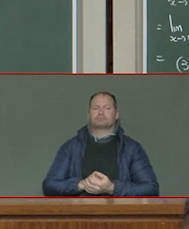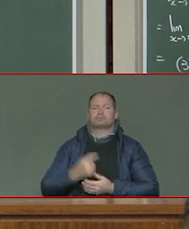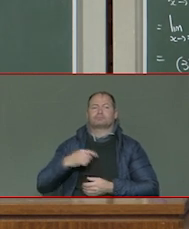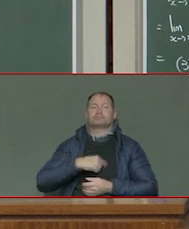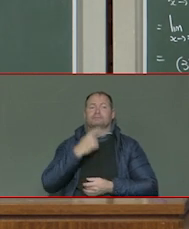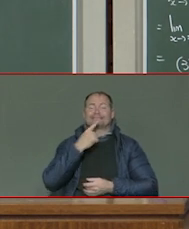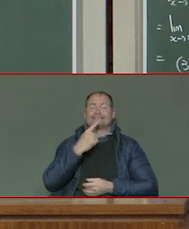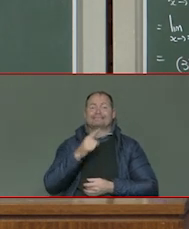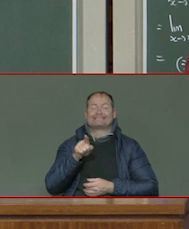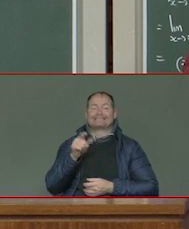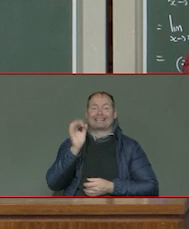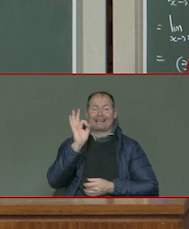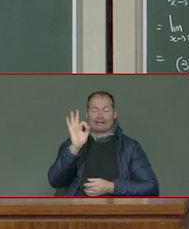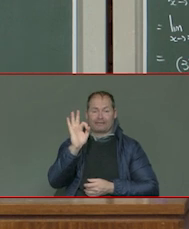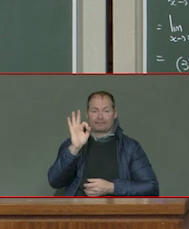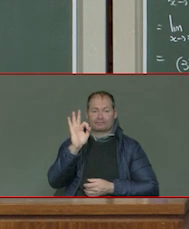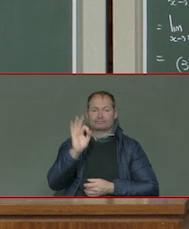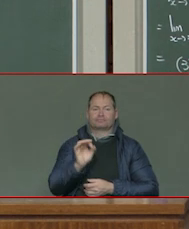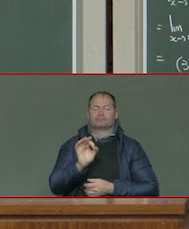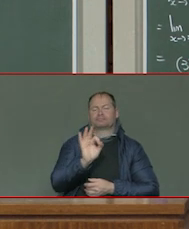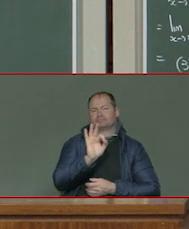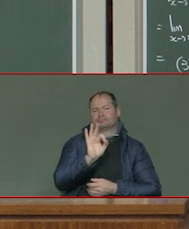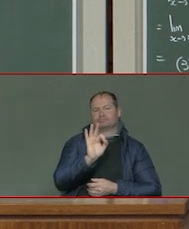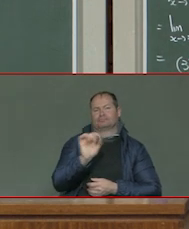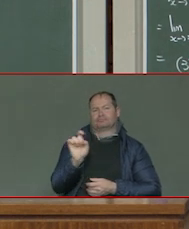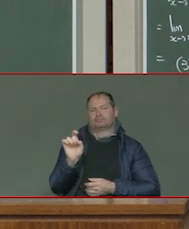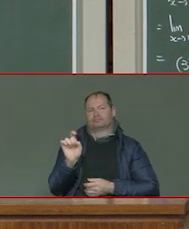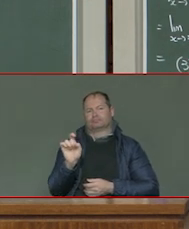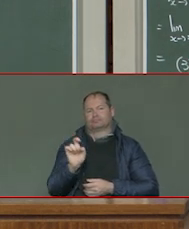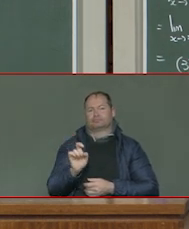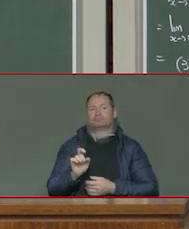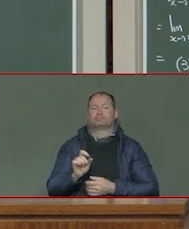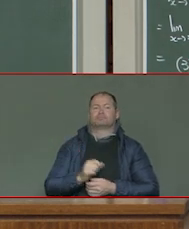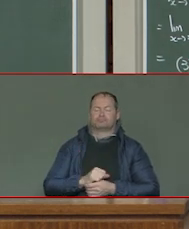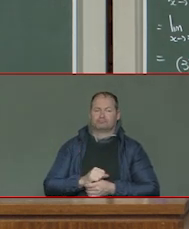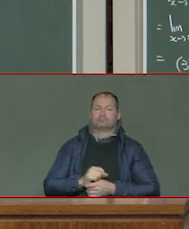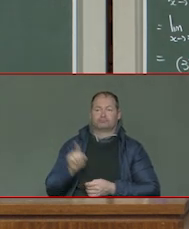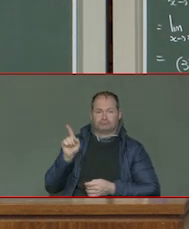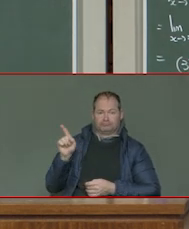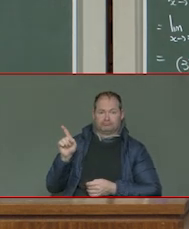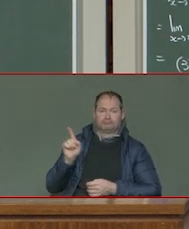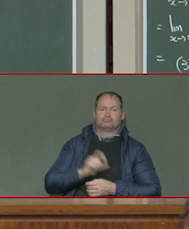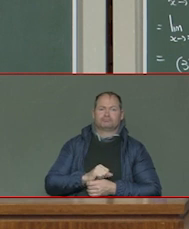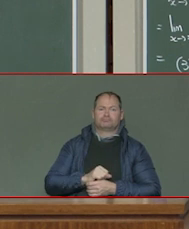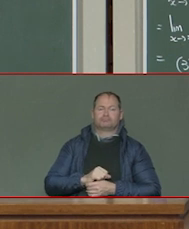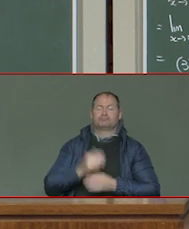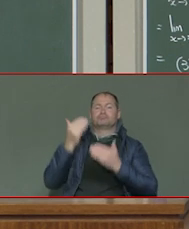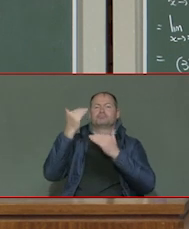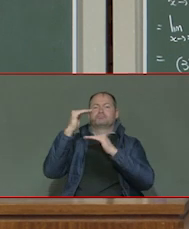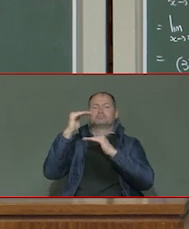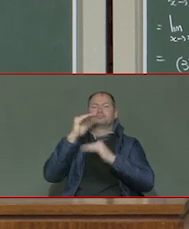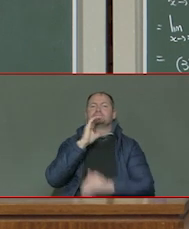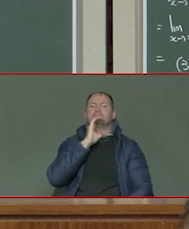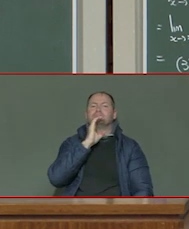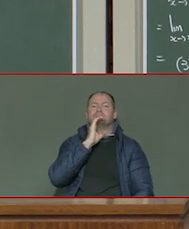of f, then it is the f of x plus h minus fx over h. that part. And the limit means